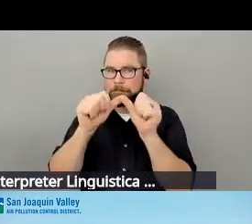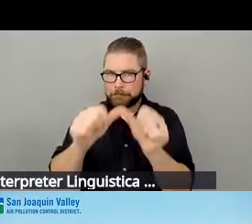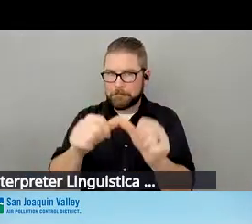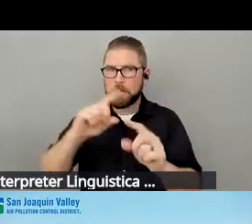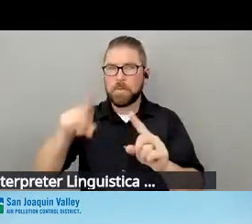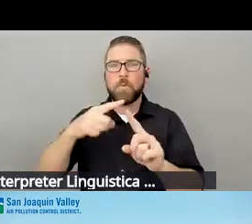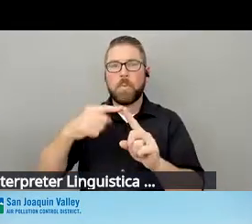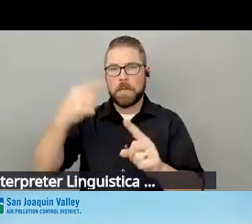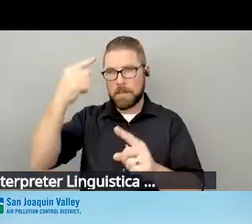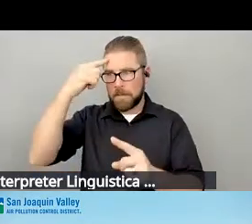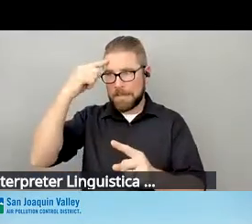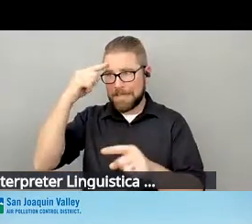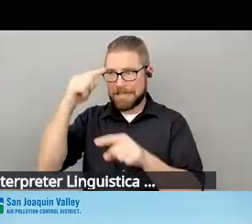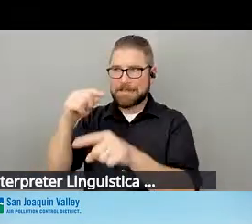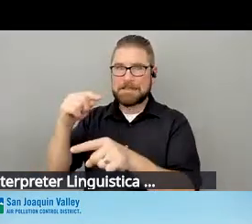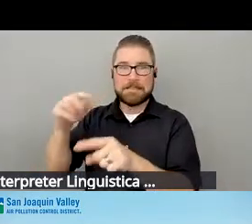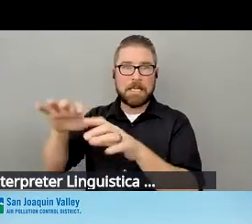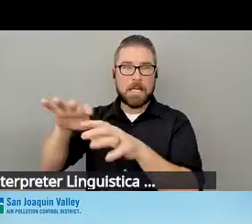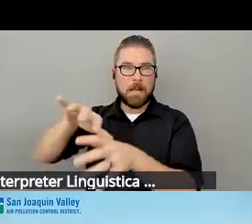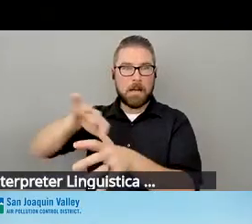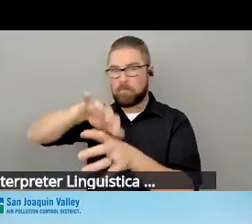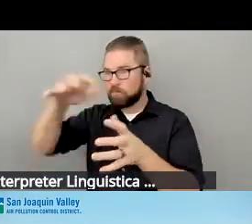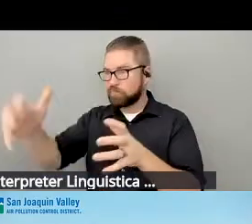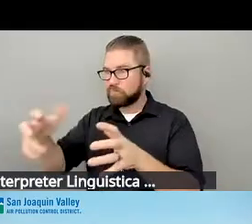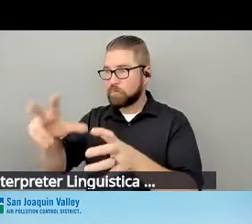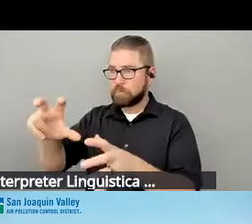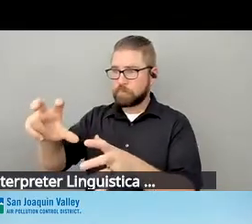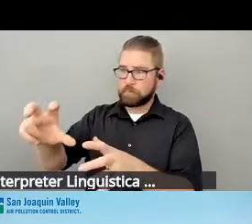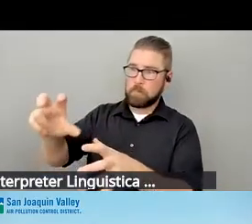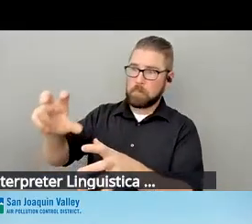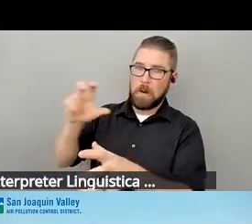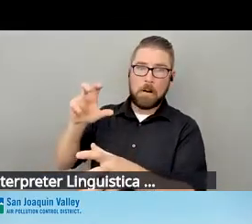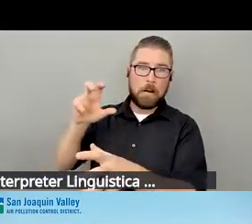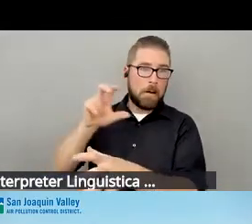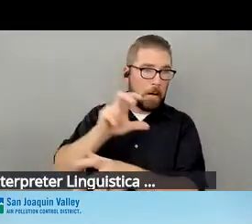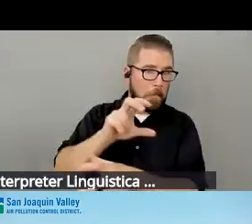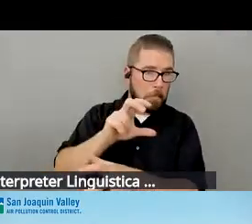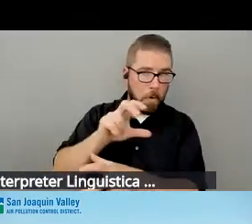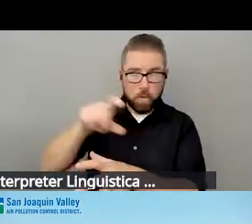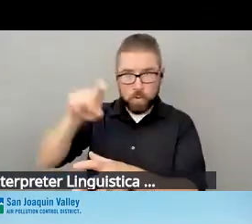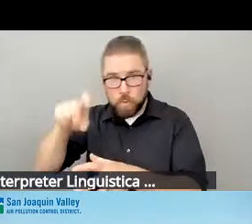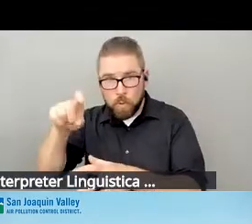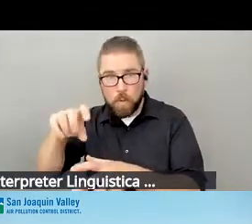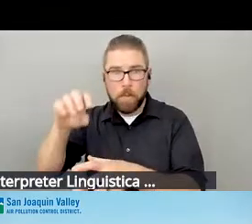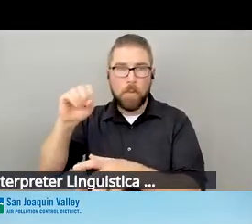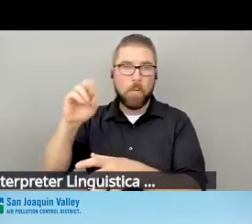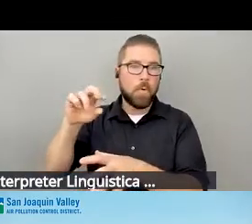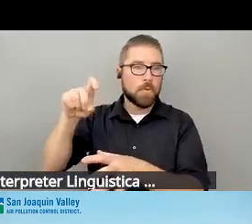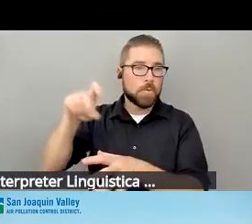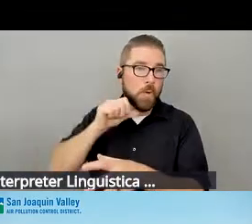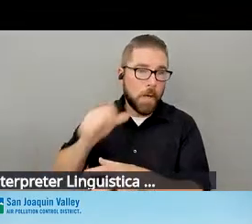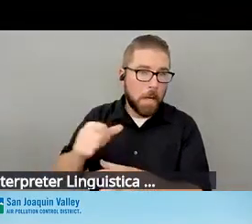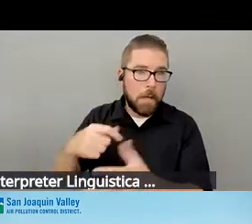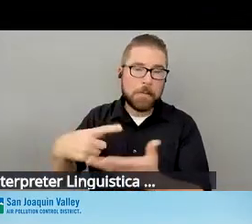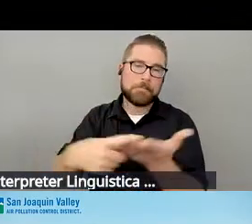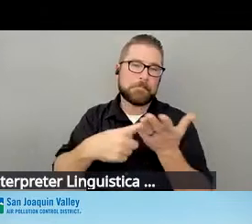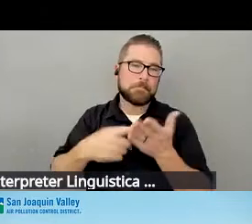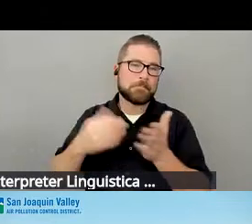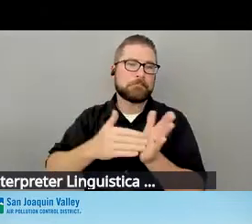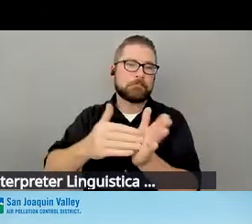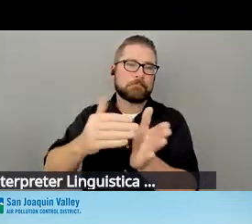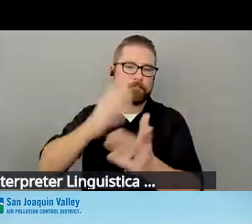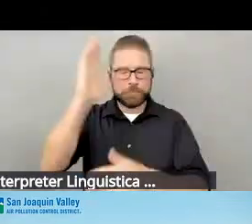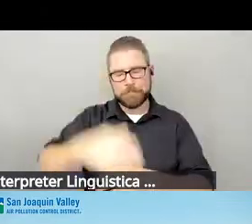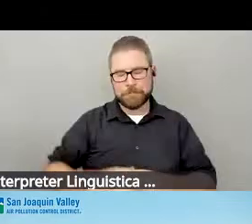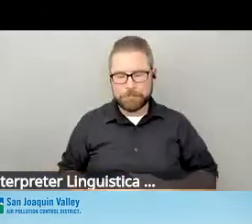Thank you, Stephanie. And I think we can transition into our next agenda